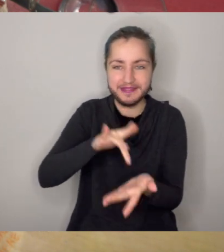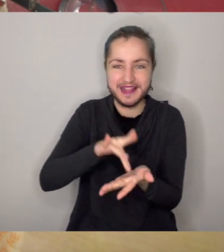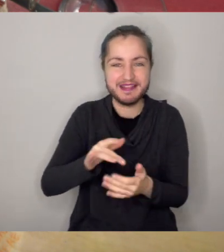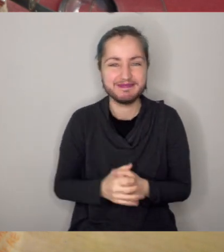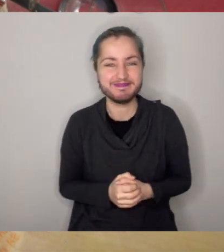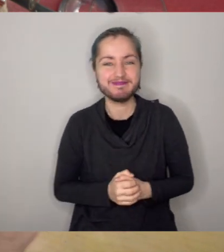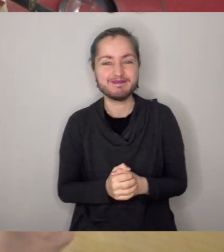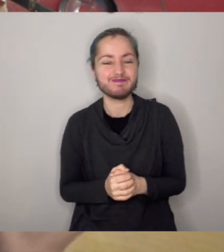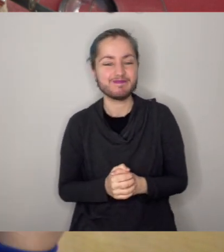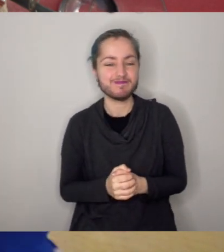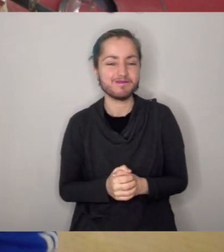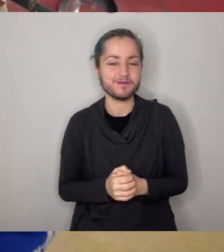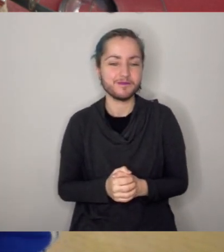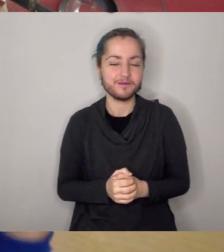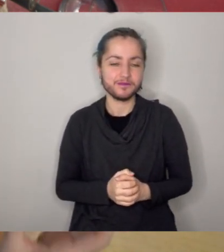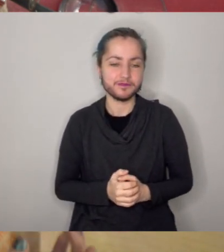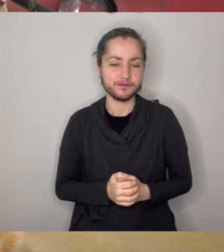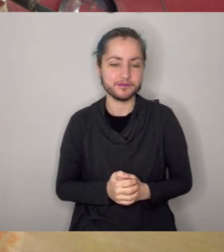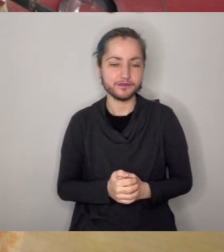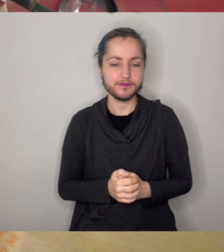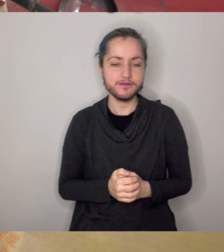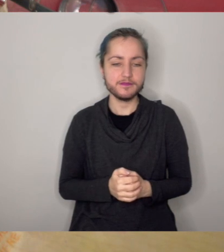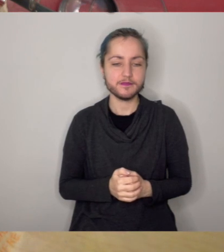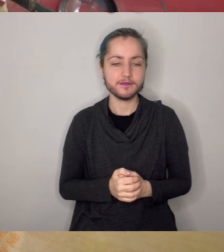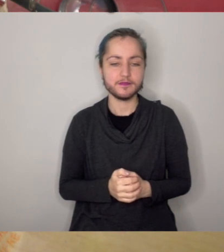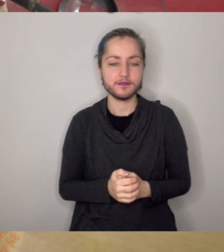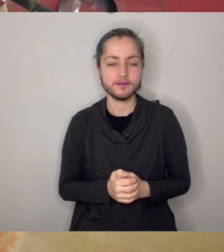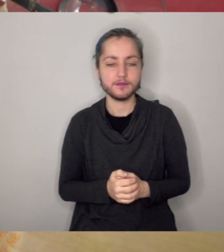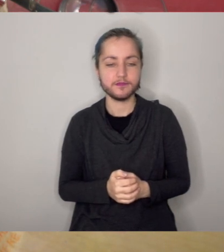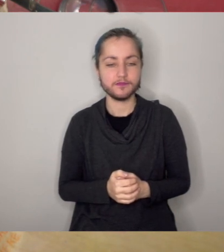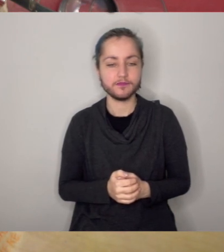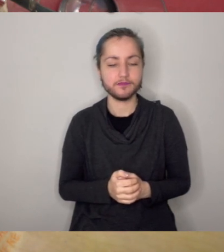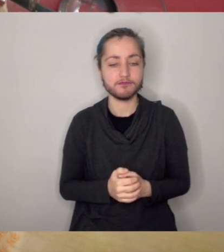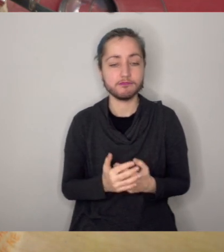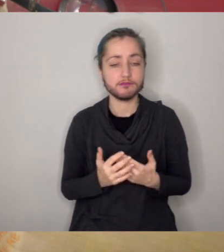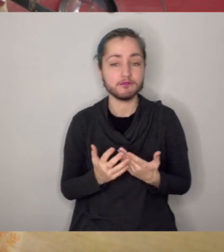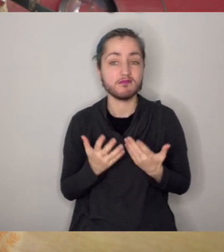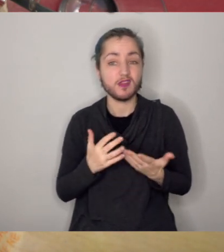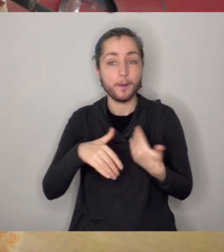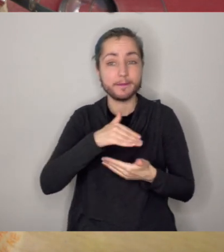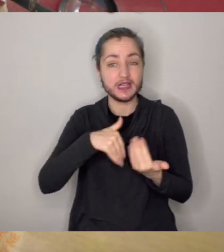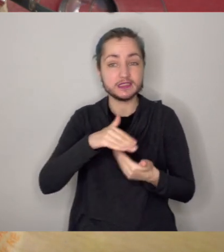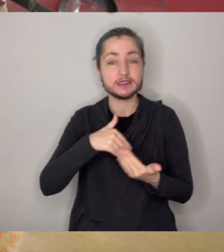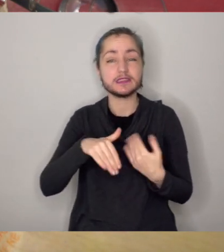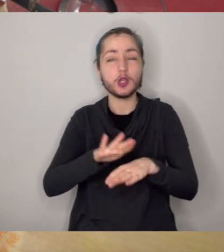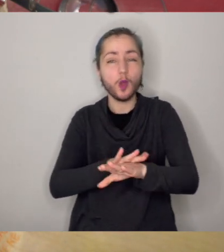middle as you can. And then using this,